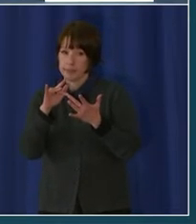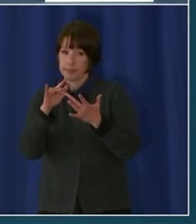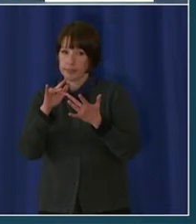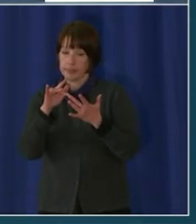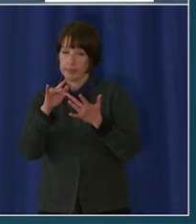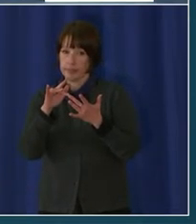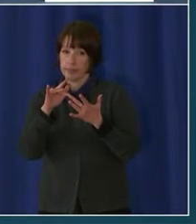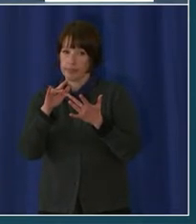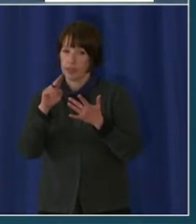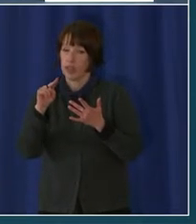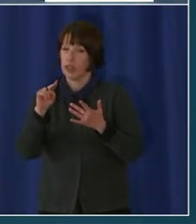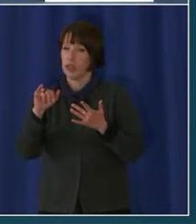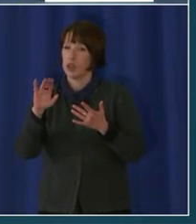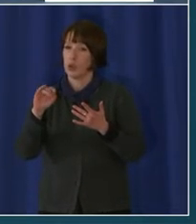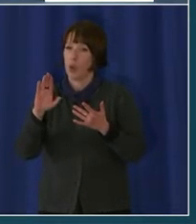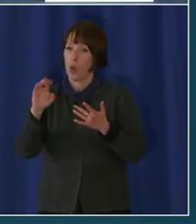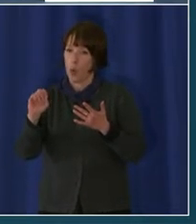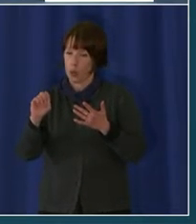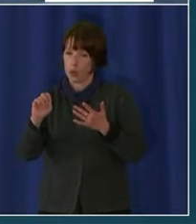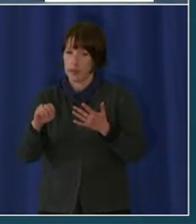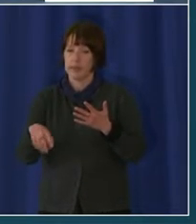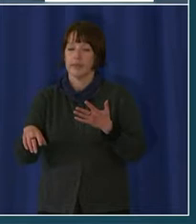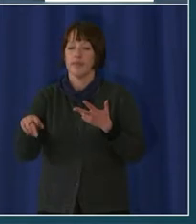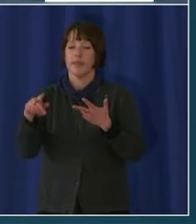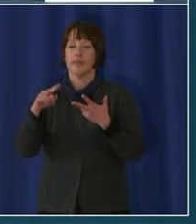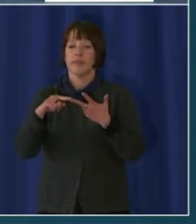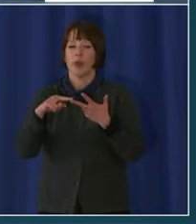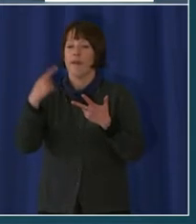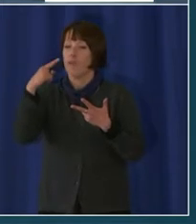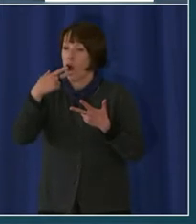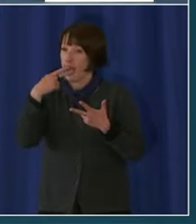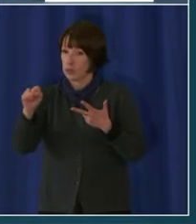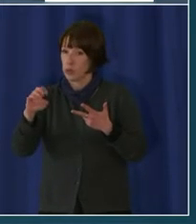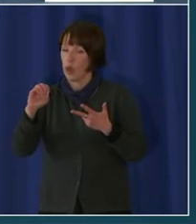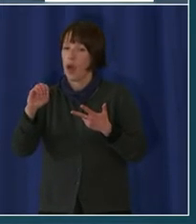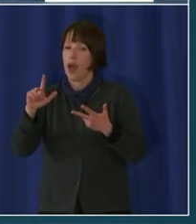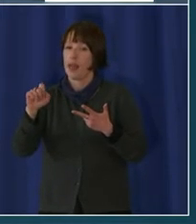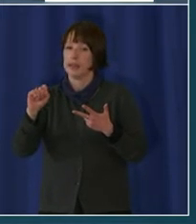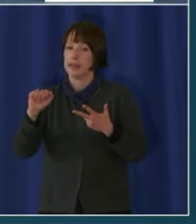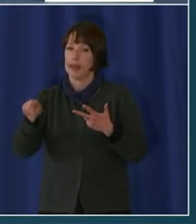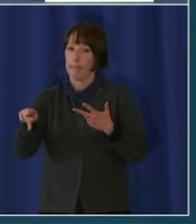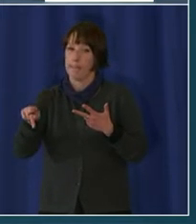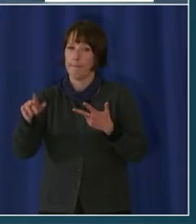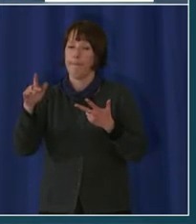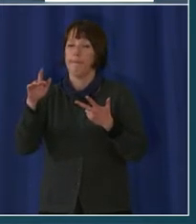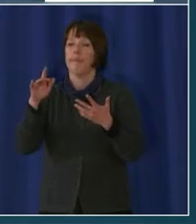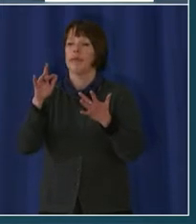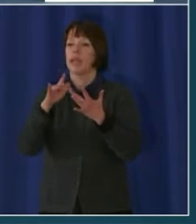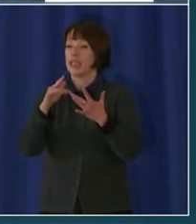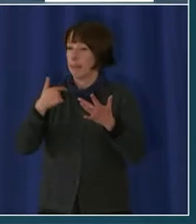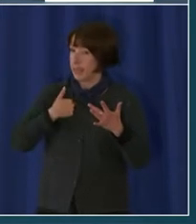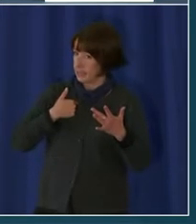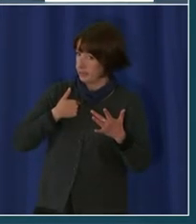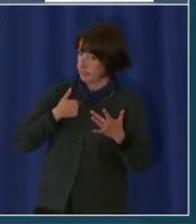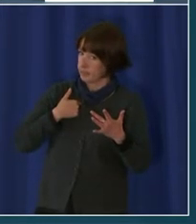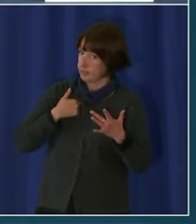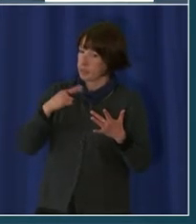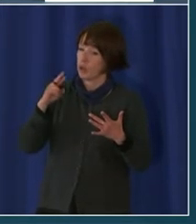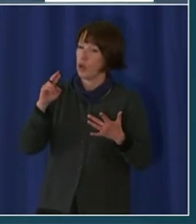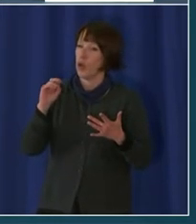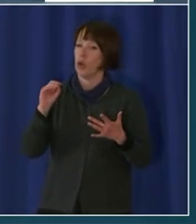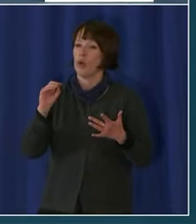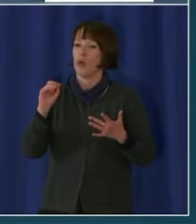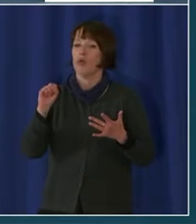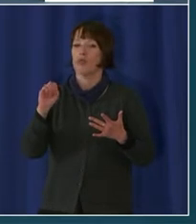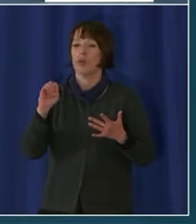free to contact Nicole Ugel, my colleague. And for the high school LSAT program, you can feel free to contact me, Rosana